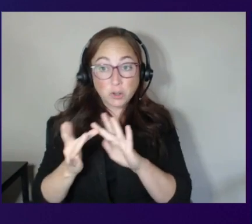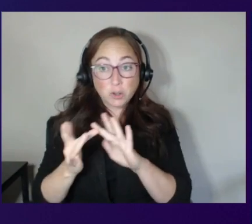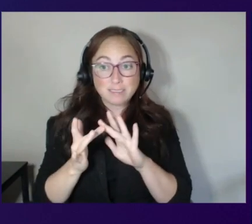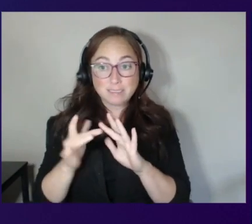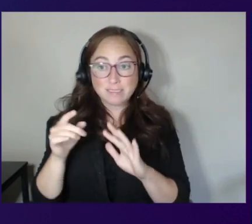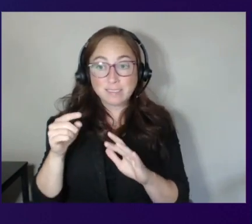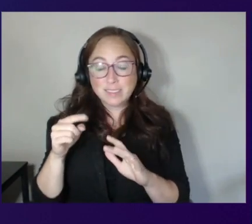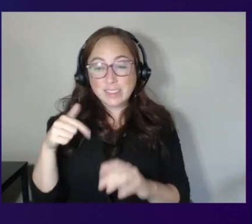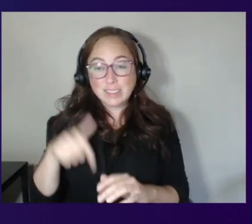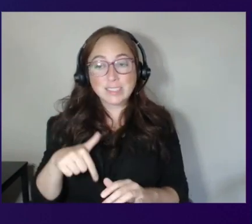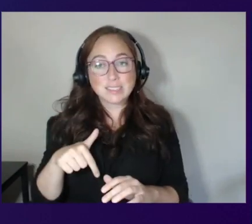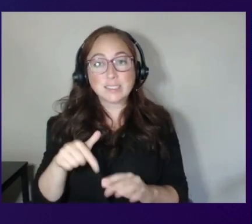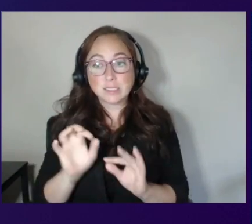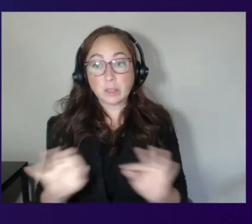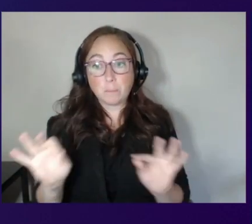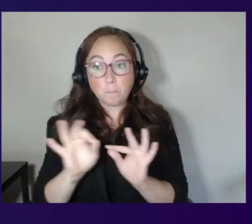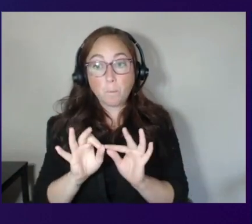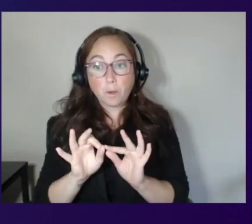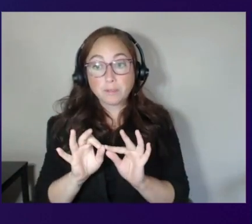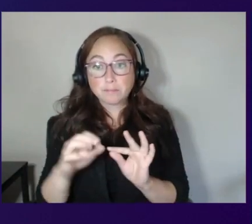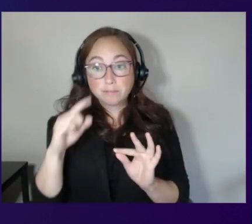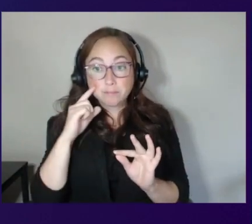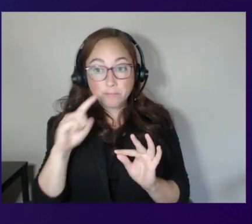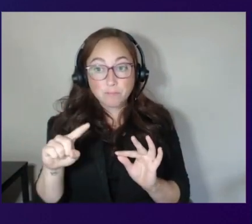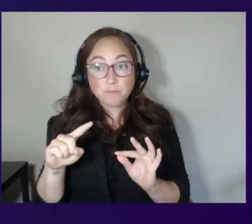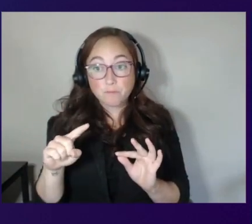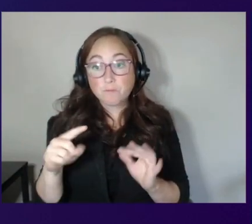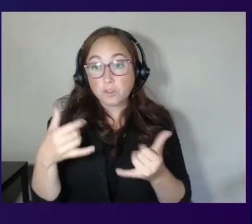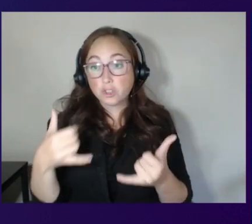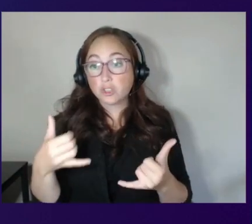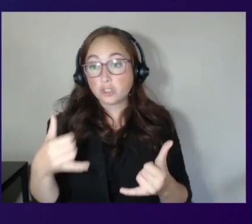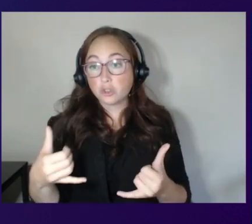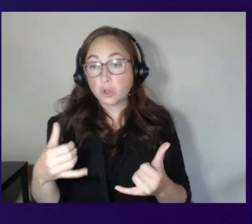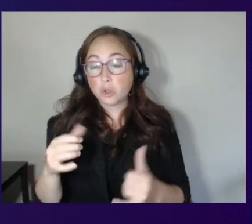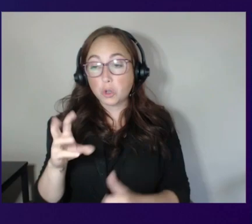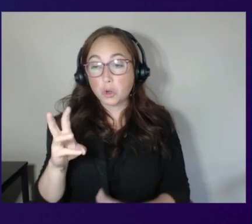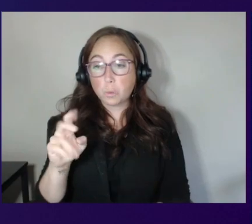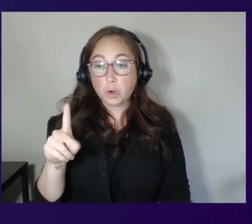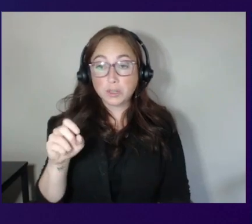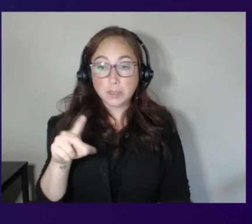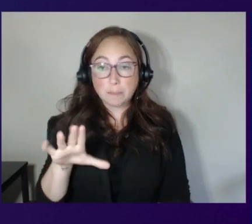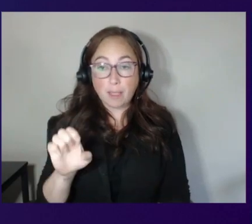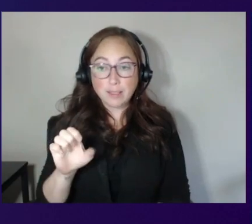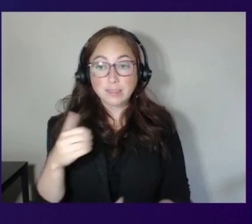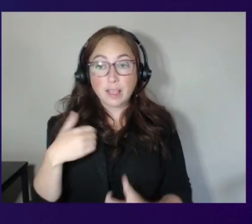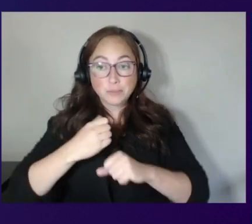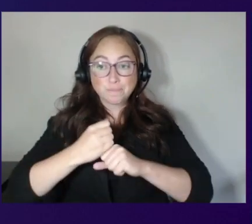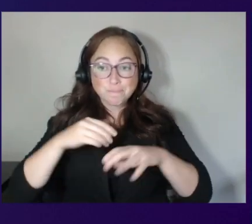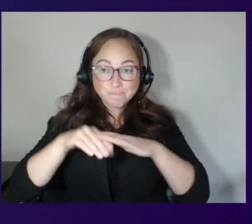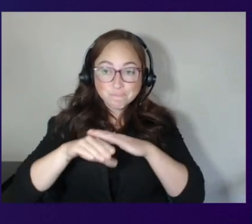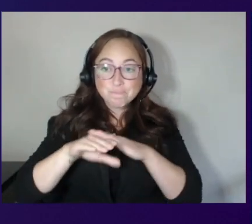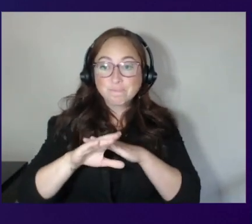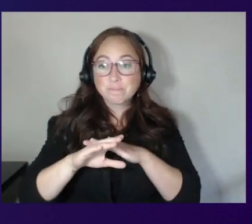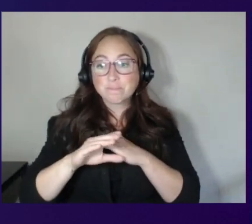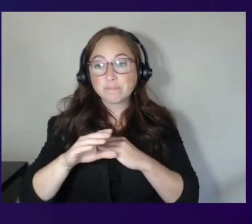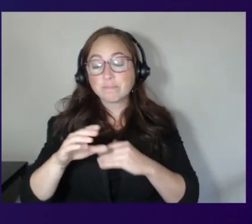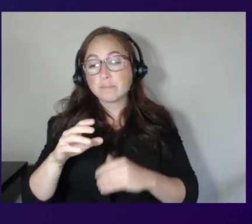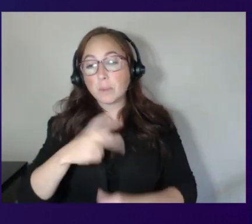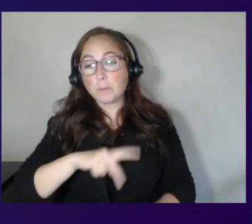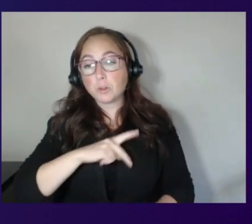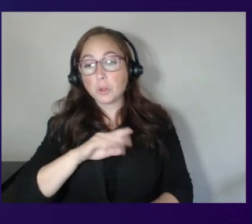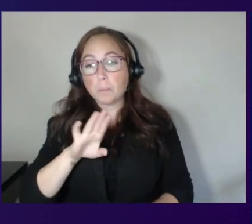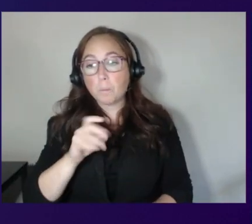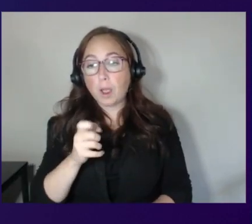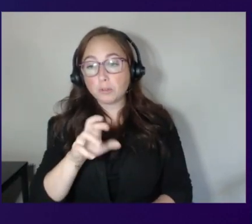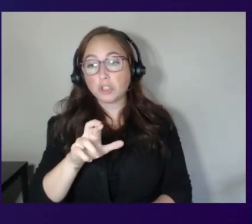things done in the modern workspace. So giving them a secure terminal to access, personal browsing or research competitor tools